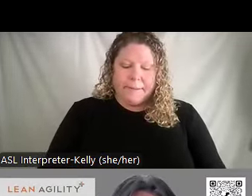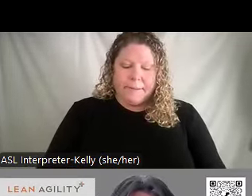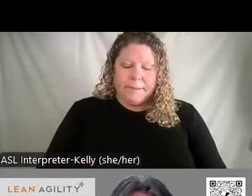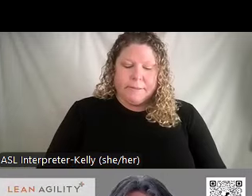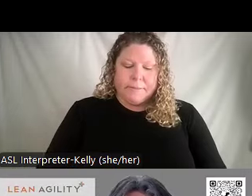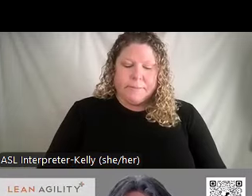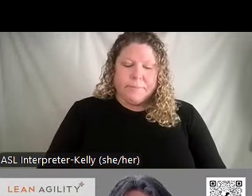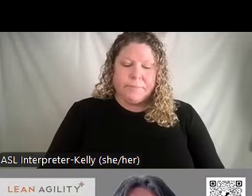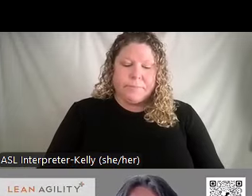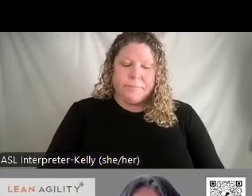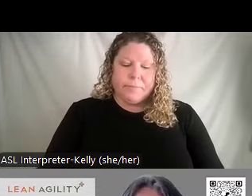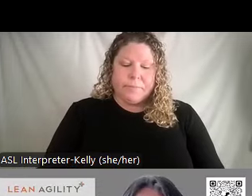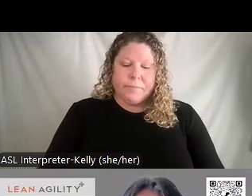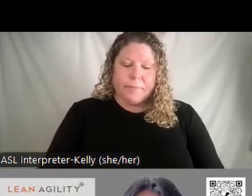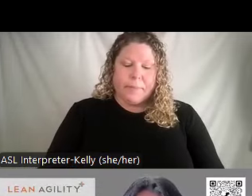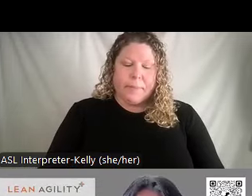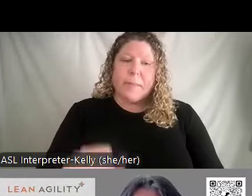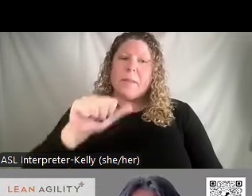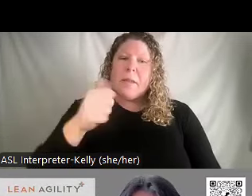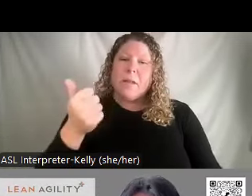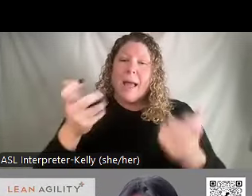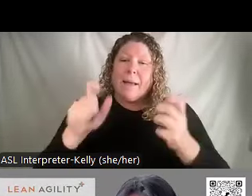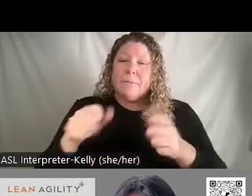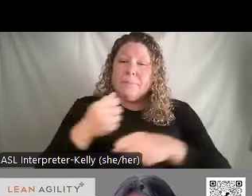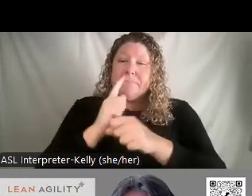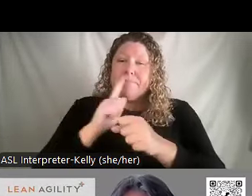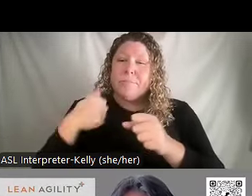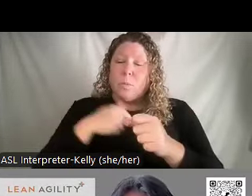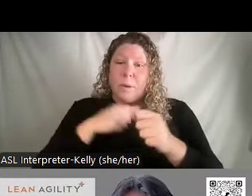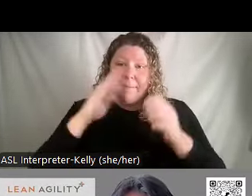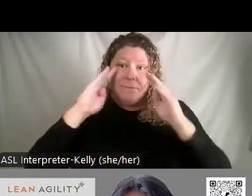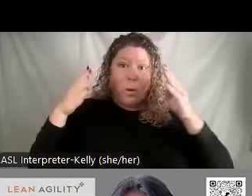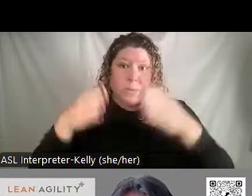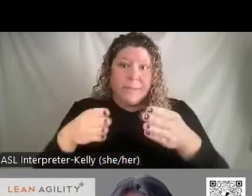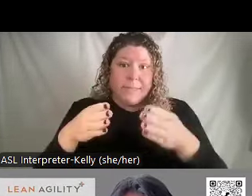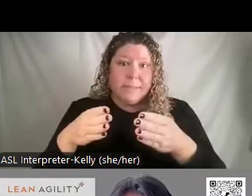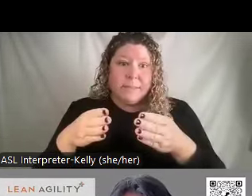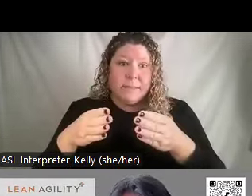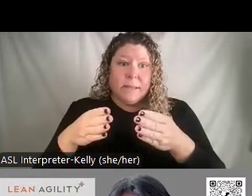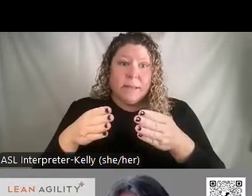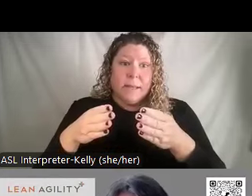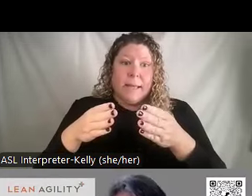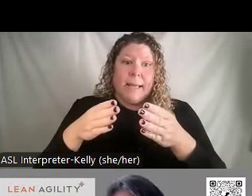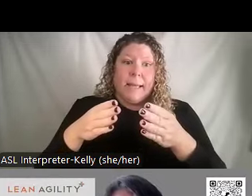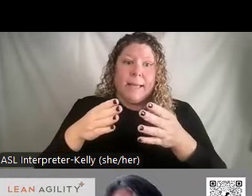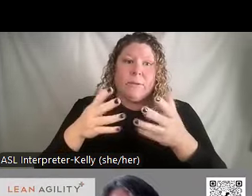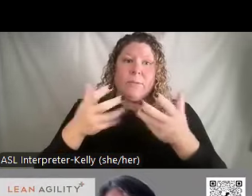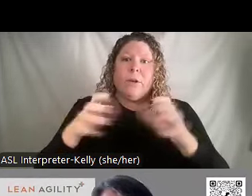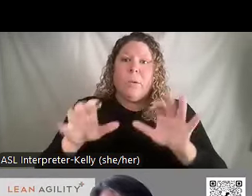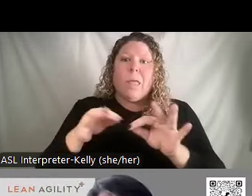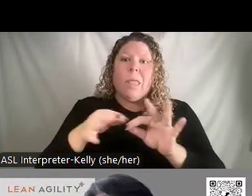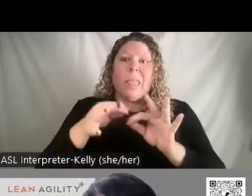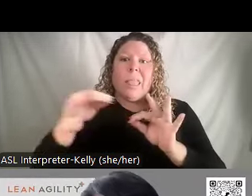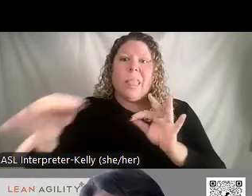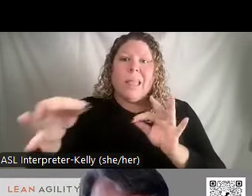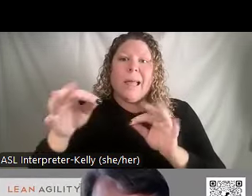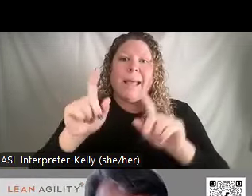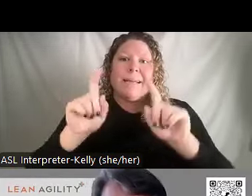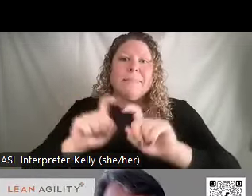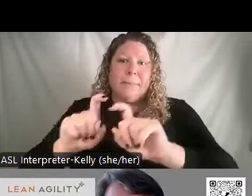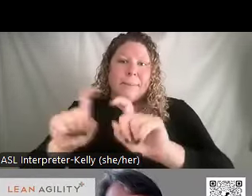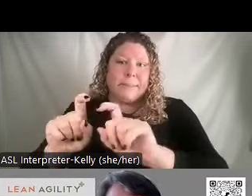we're really focused and that we start implementing our experiments quickly. We don't let a lot of time elapse. The